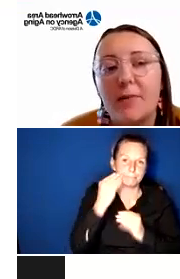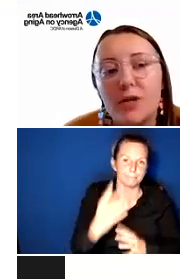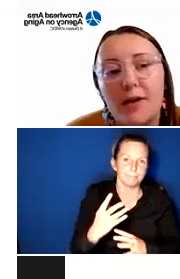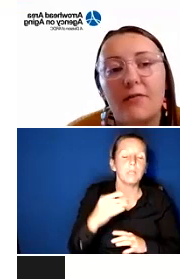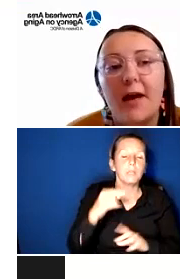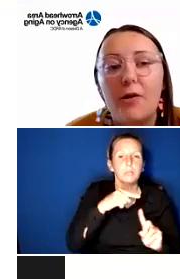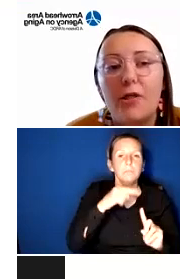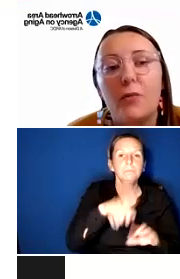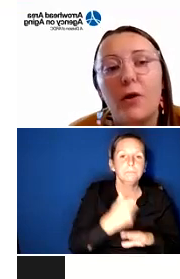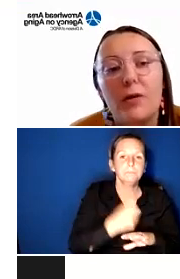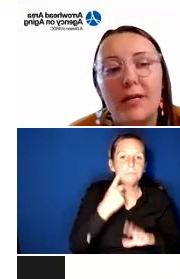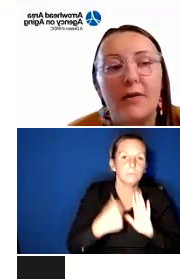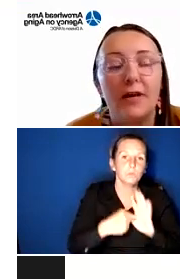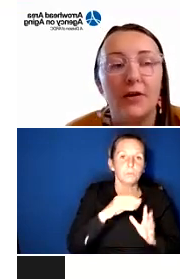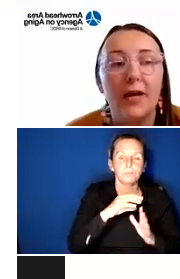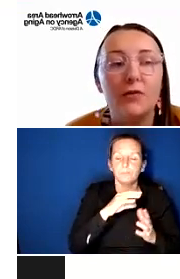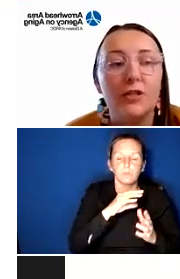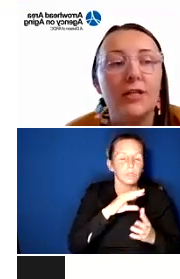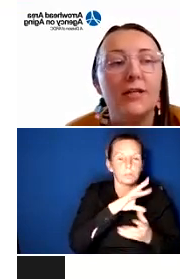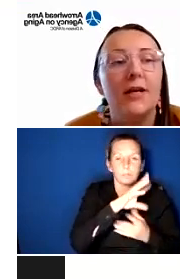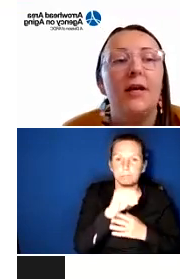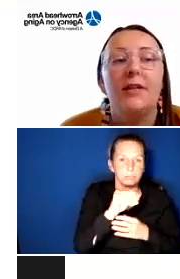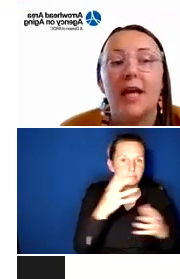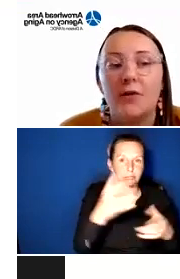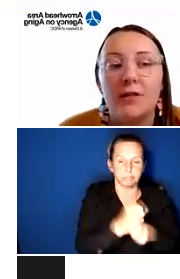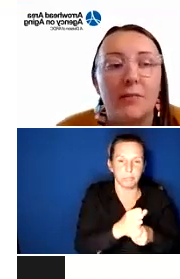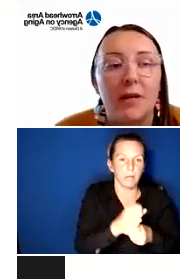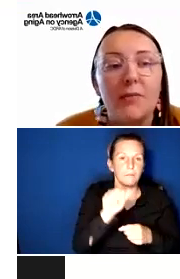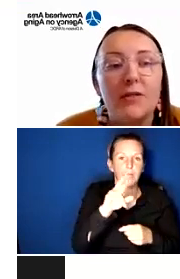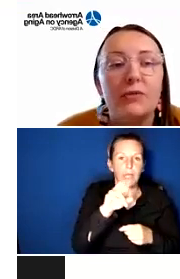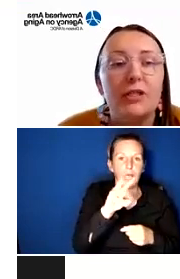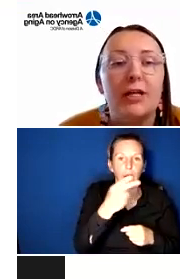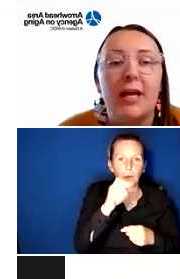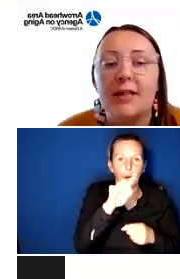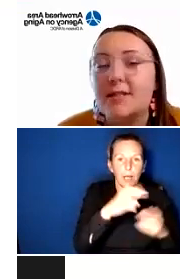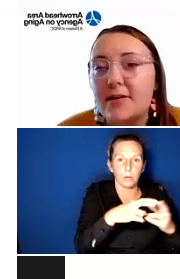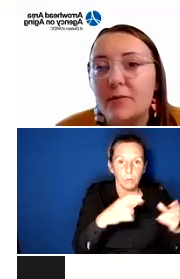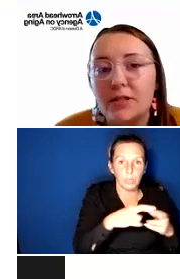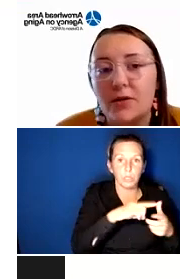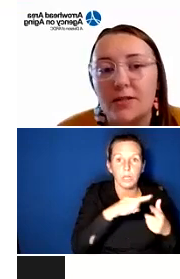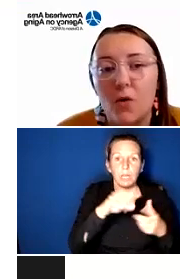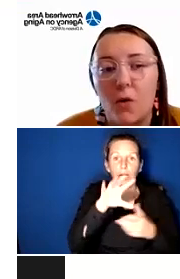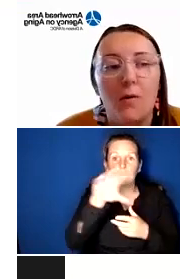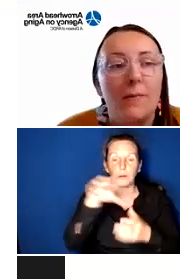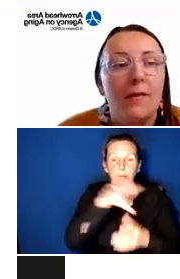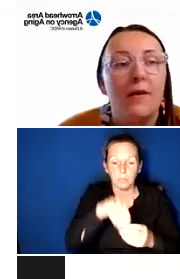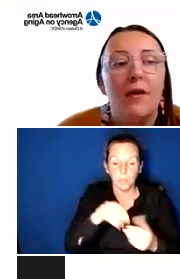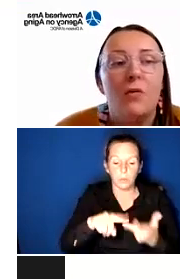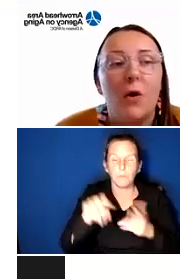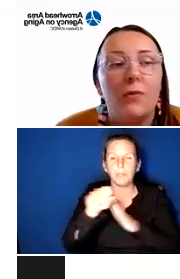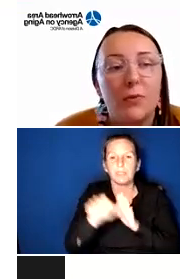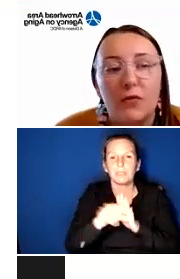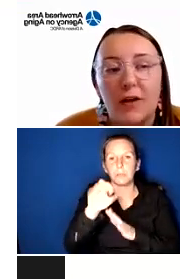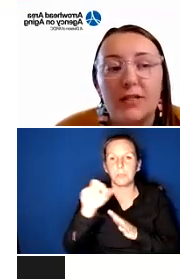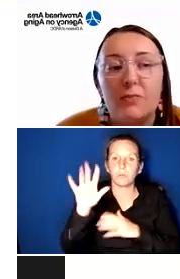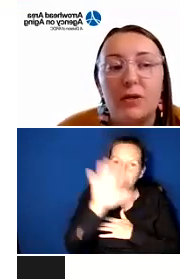a snapshot of the health and well-being of the Arrowhead region, the counties that make up this region, and the state of Minnesota as a whole. We